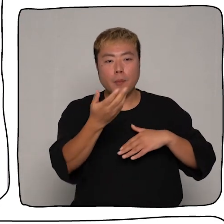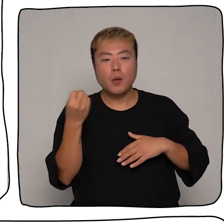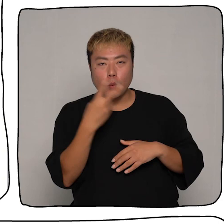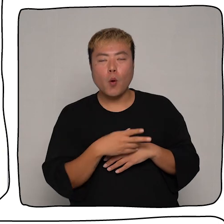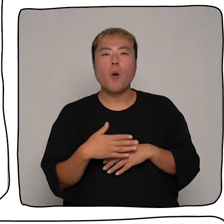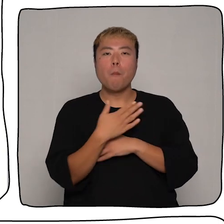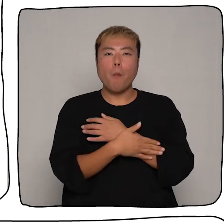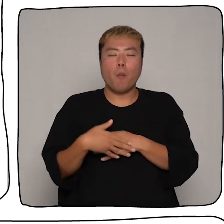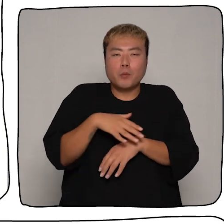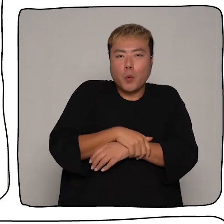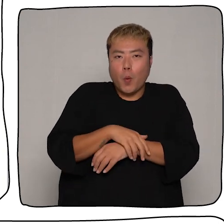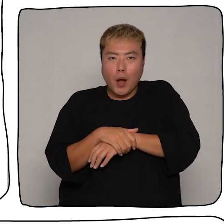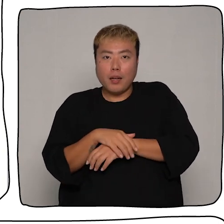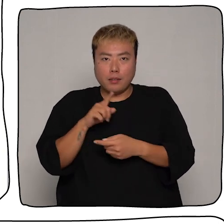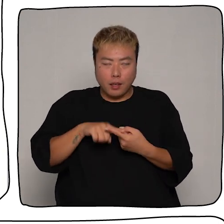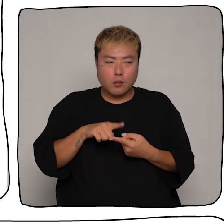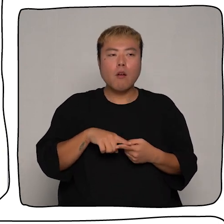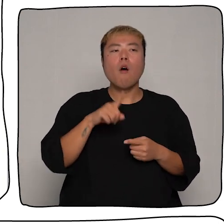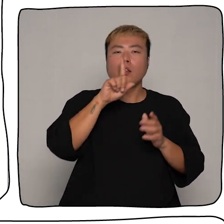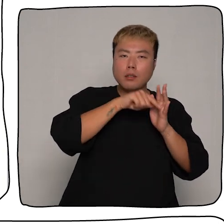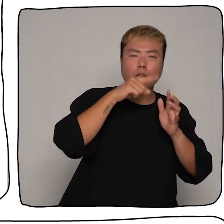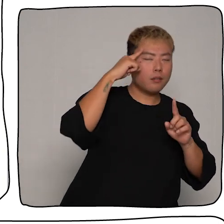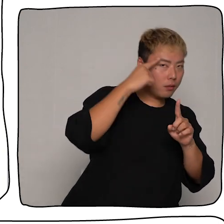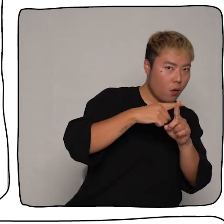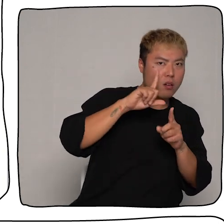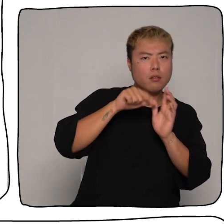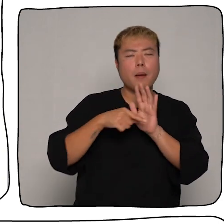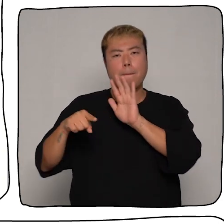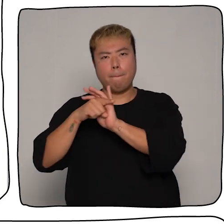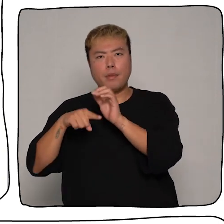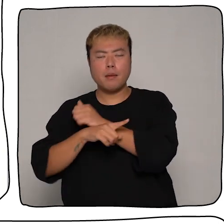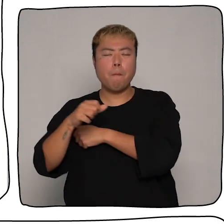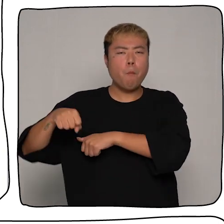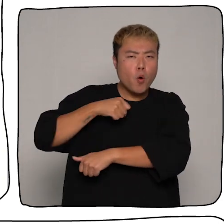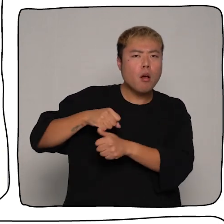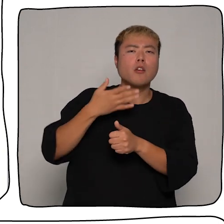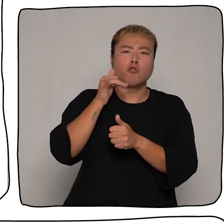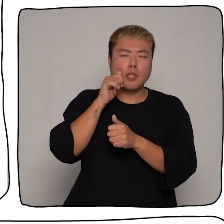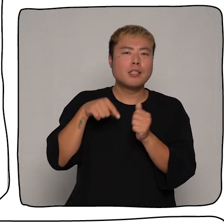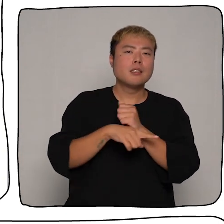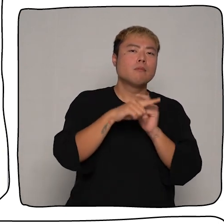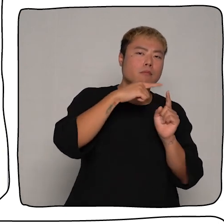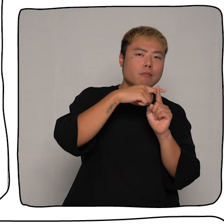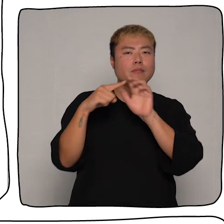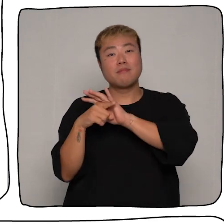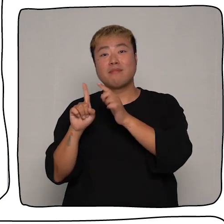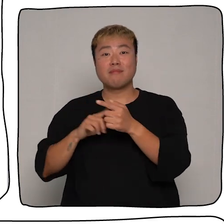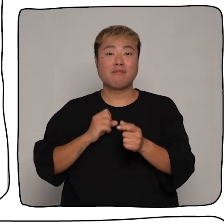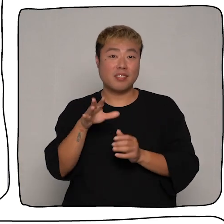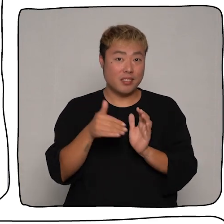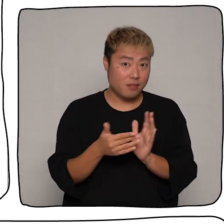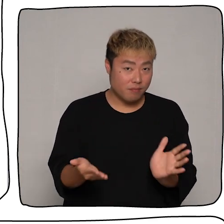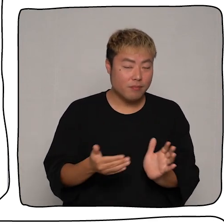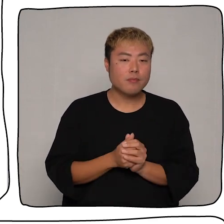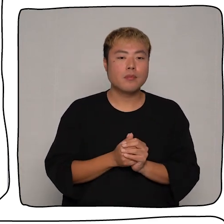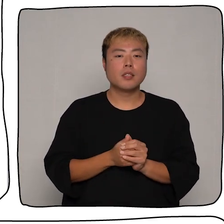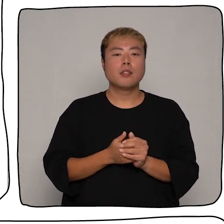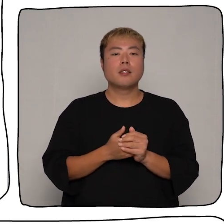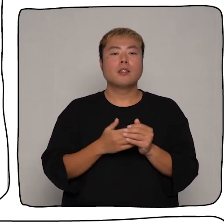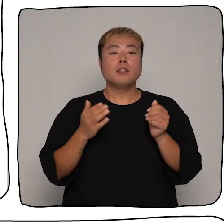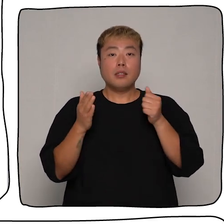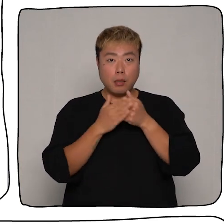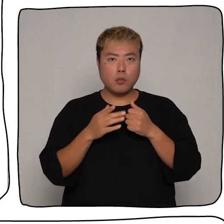enhance intimacy with them, but it can be violent. So that's why we must